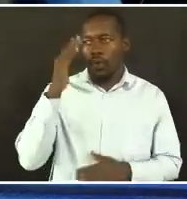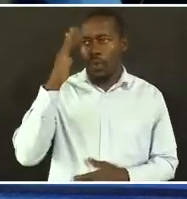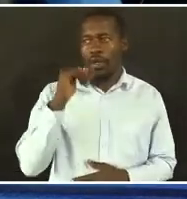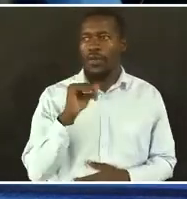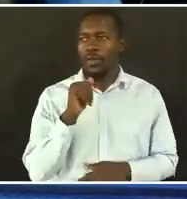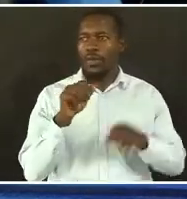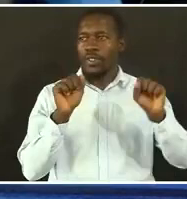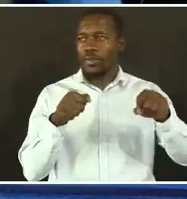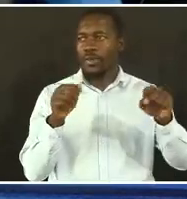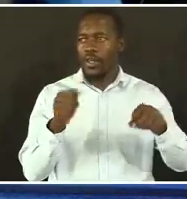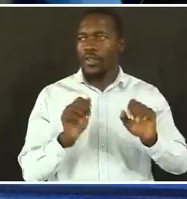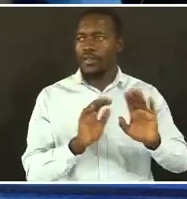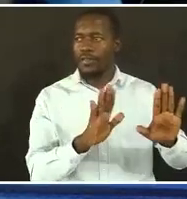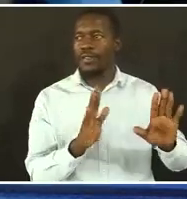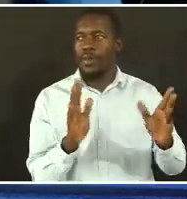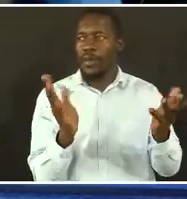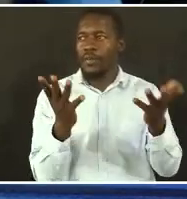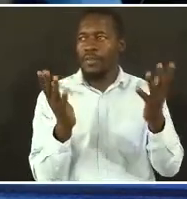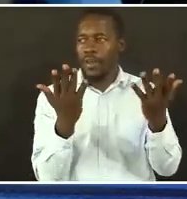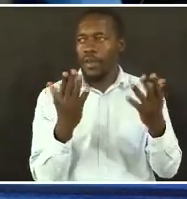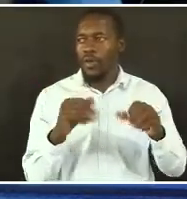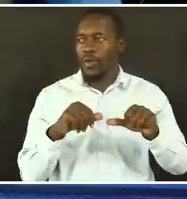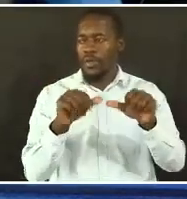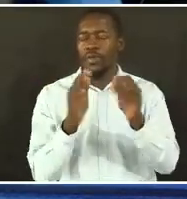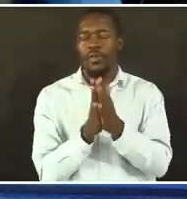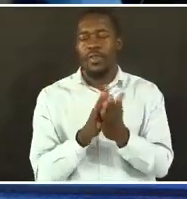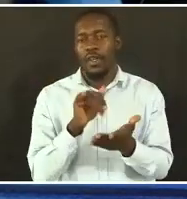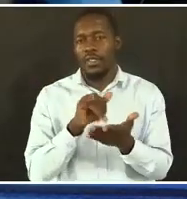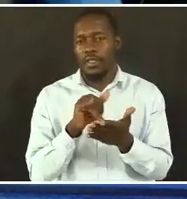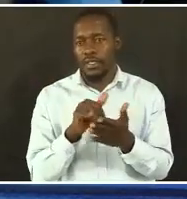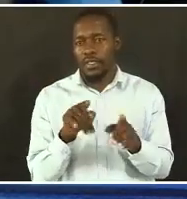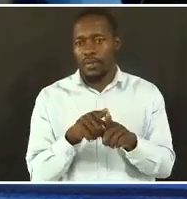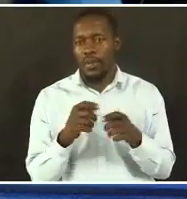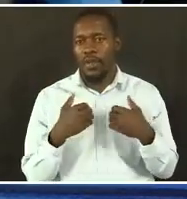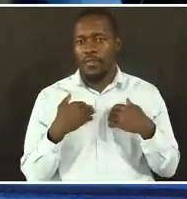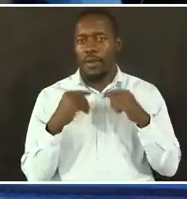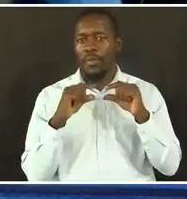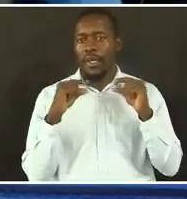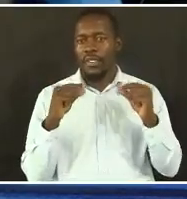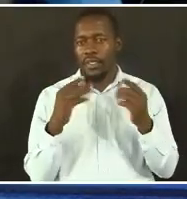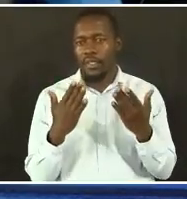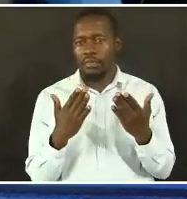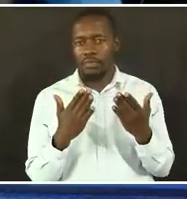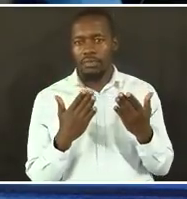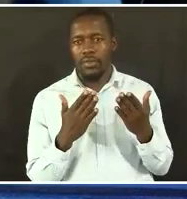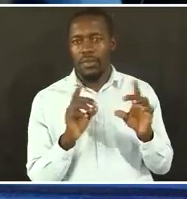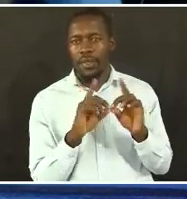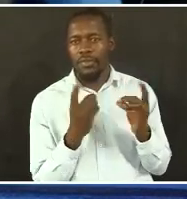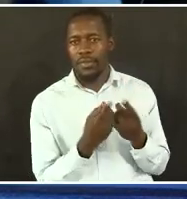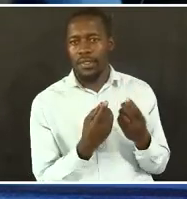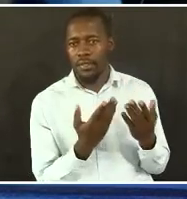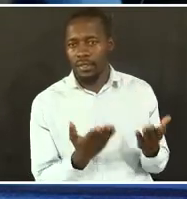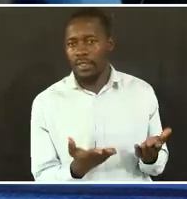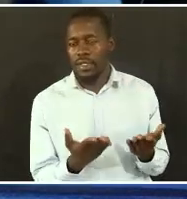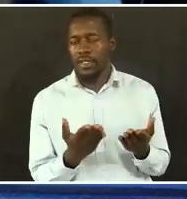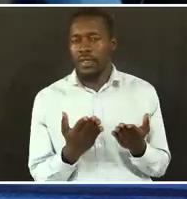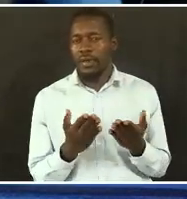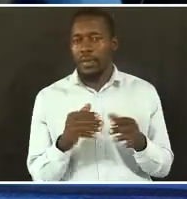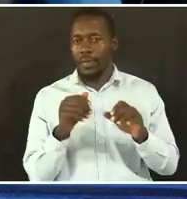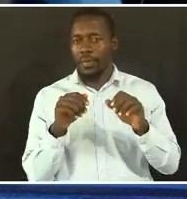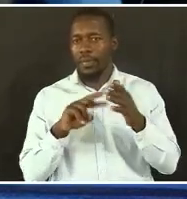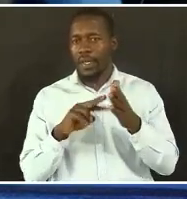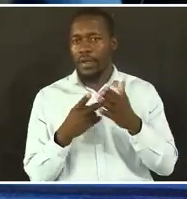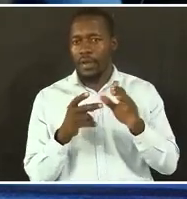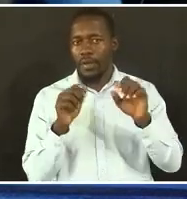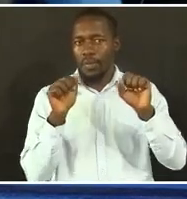welfare handle that? This is a church where we have the pastorate also in here. So you may tend to